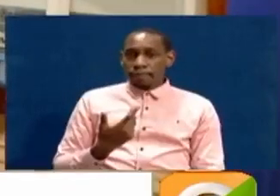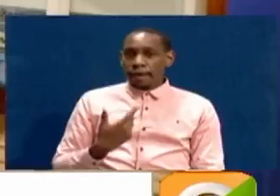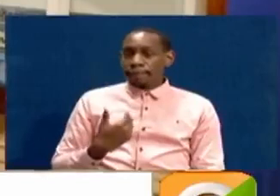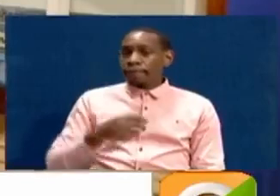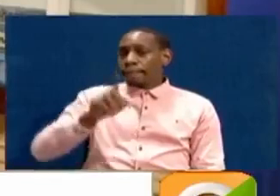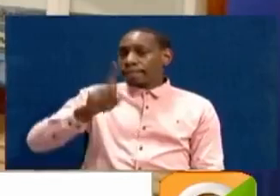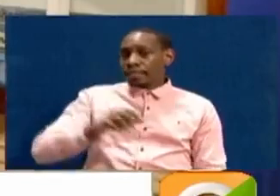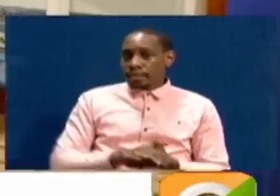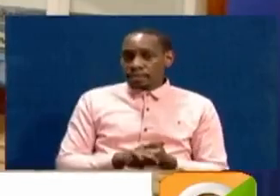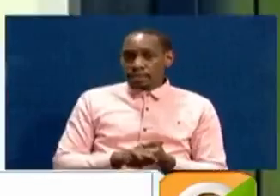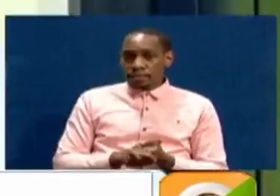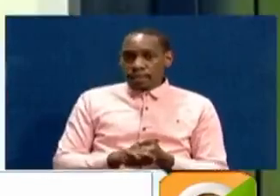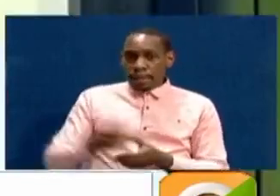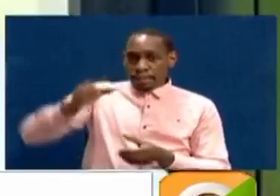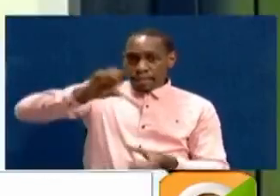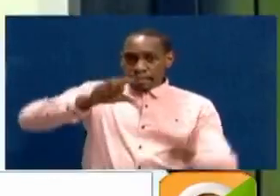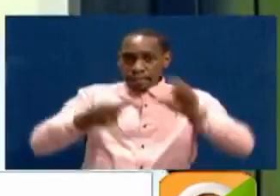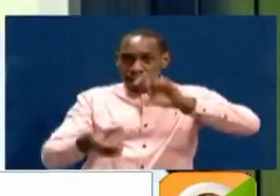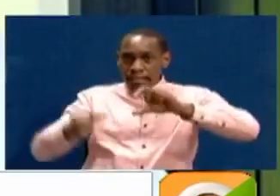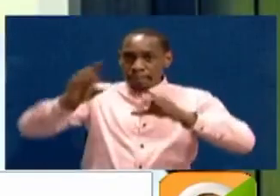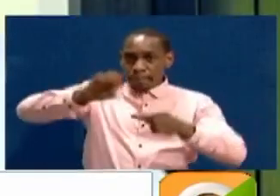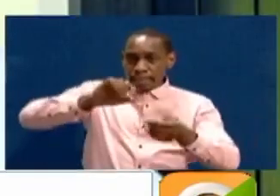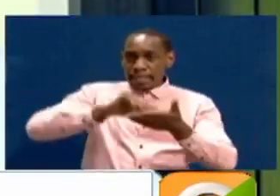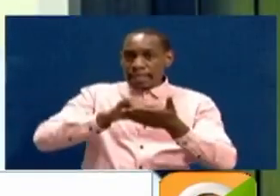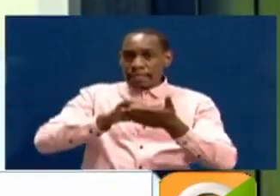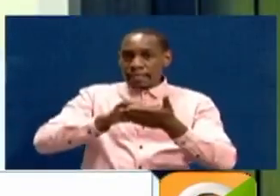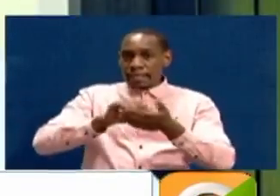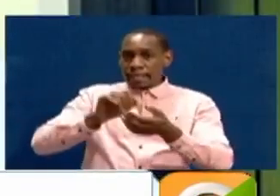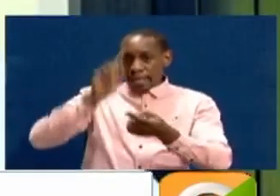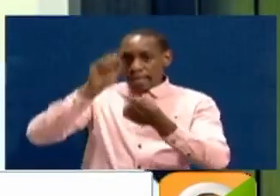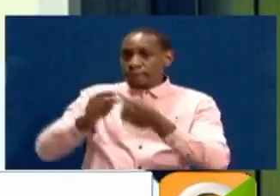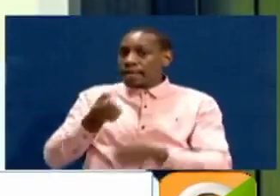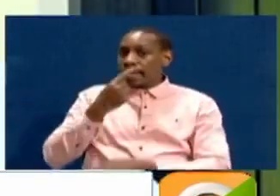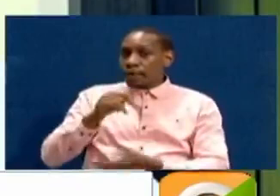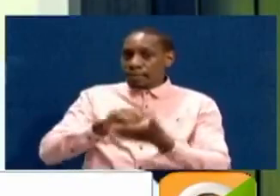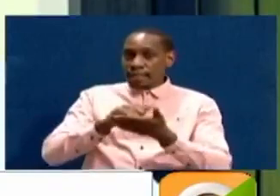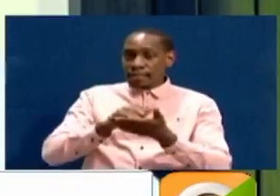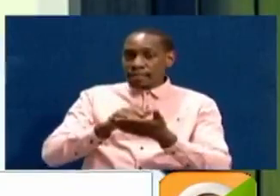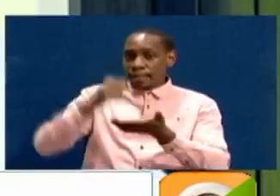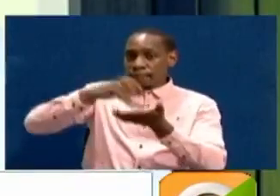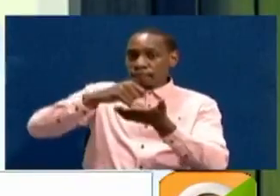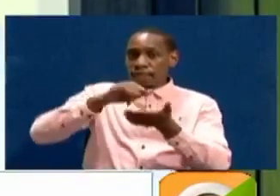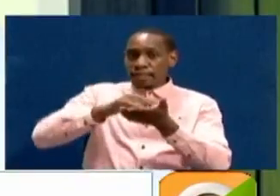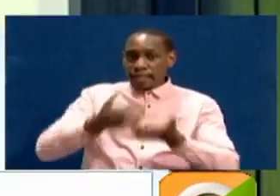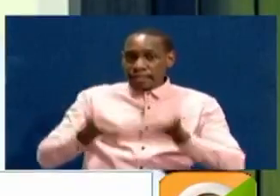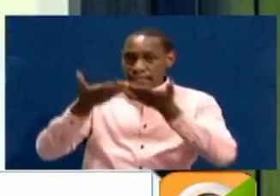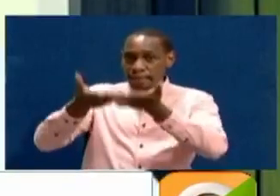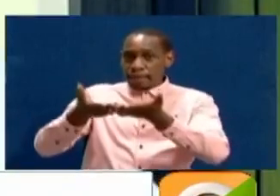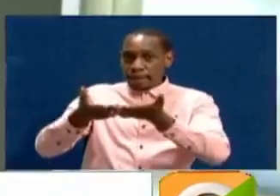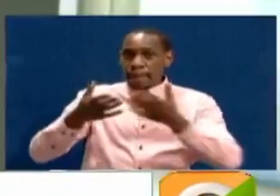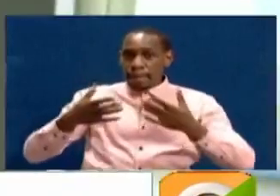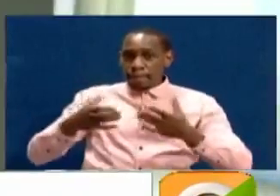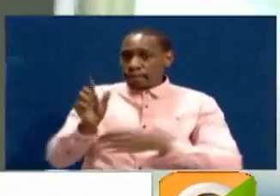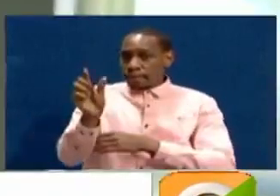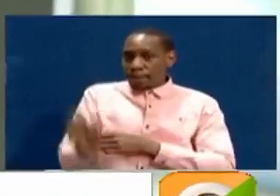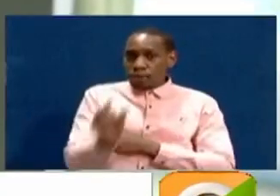it has to be diluted to make sure that the intended dose, the dose which is in the protocol, is given to the